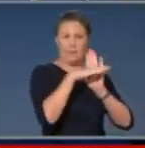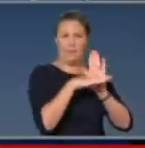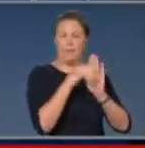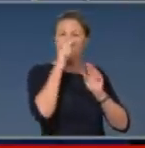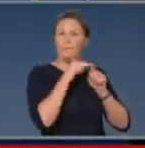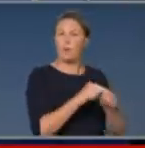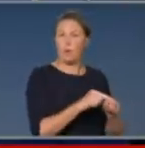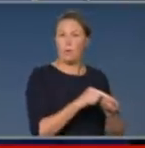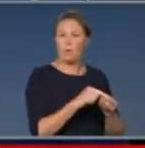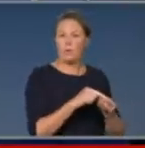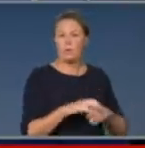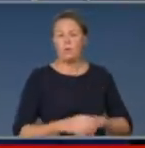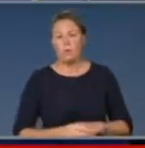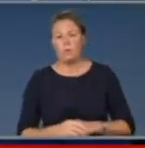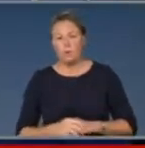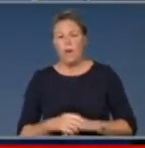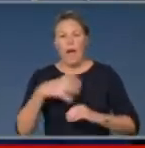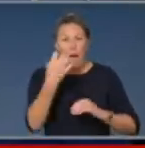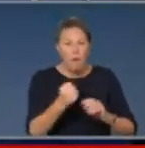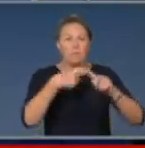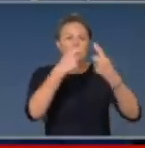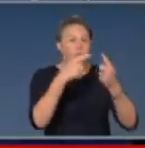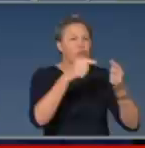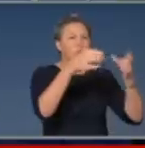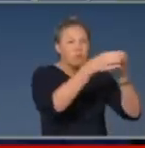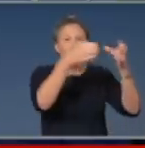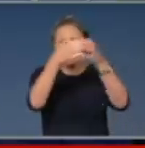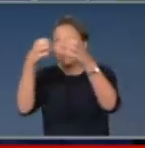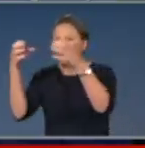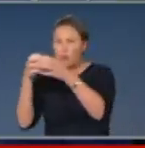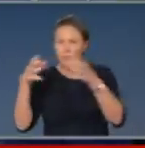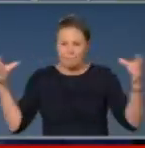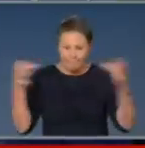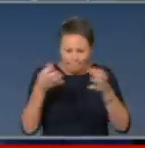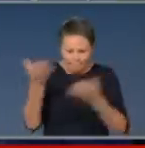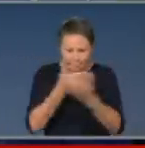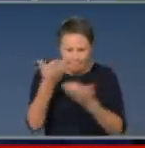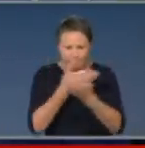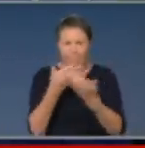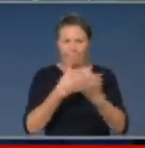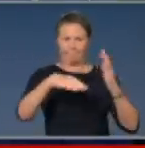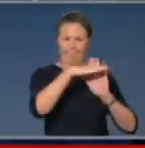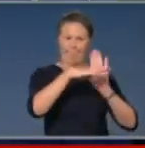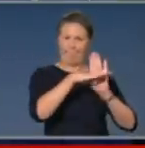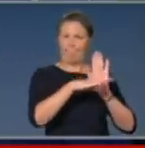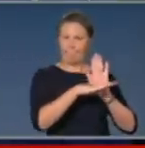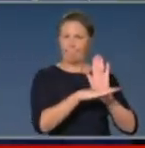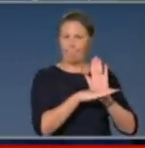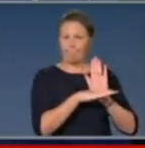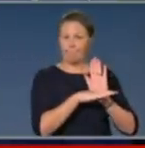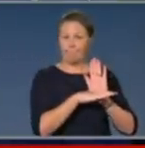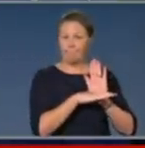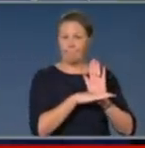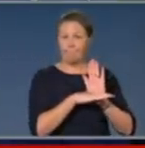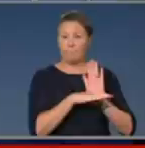closely with the COVID Commission, union representatives and others to ensure we can get very helpful tools in place. That's what we're doing at a